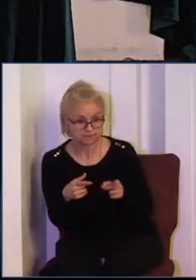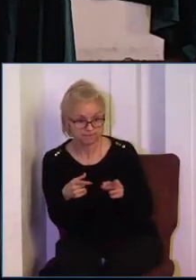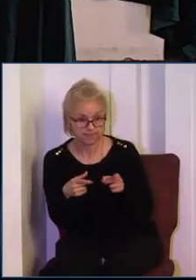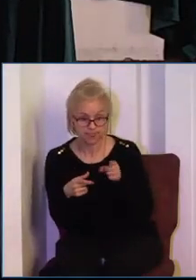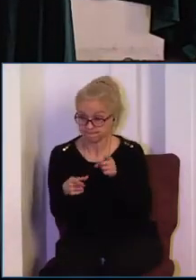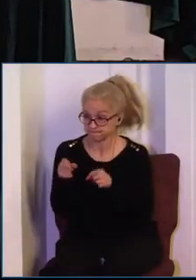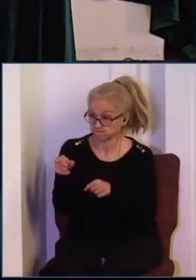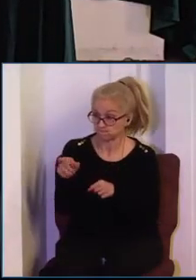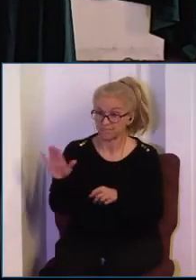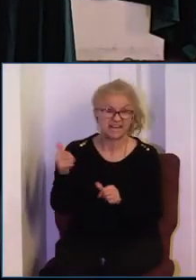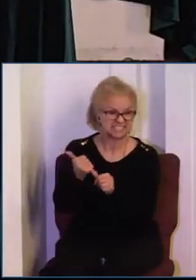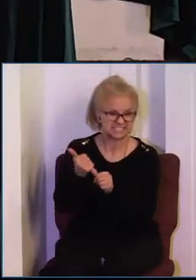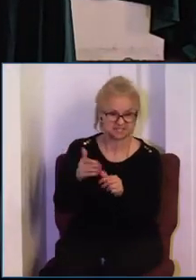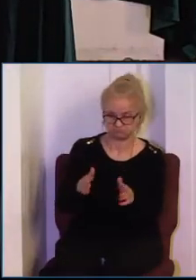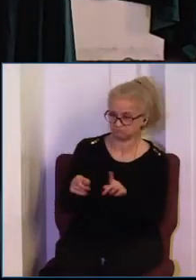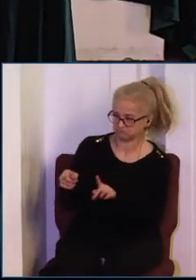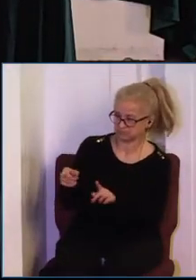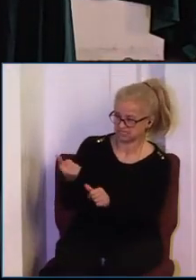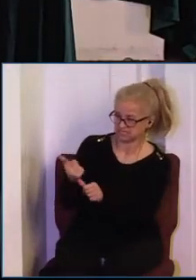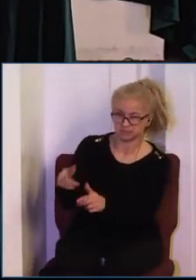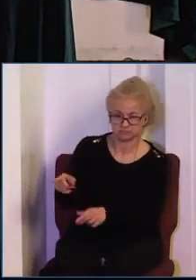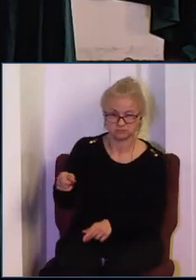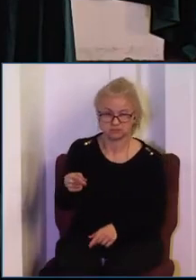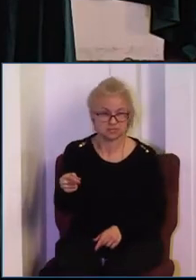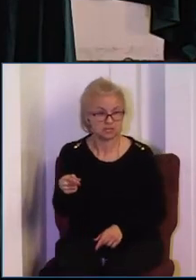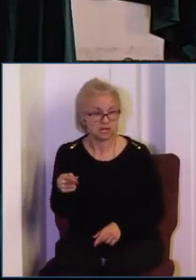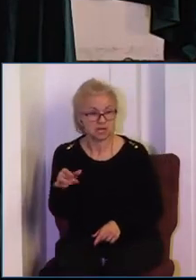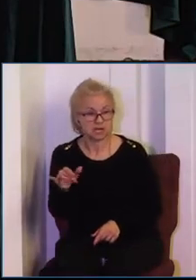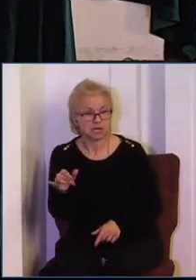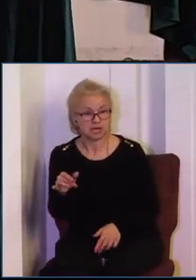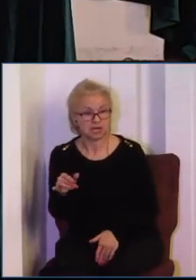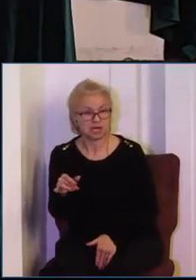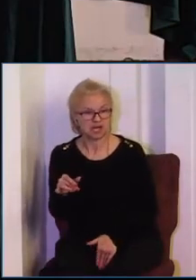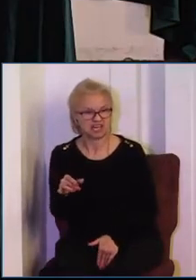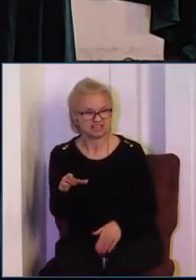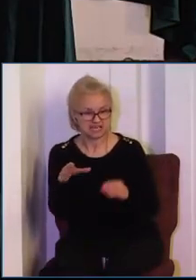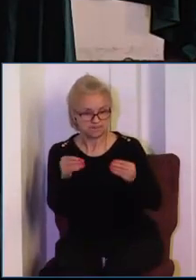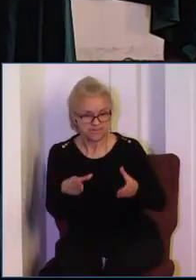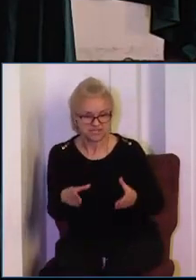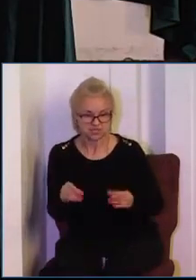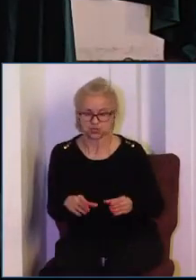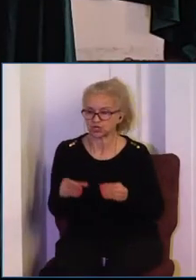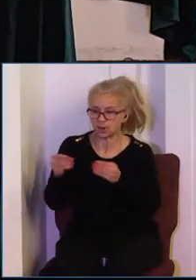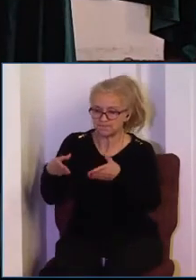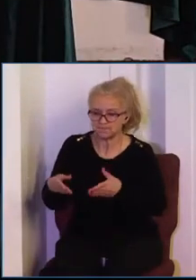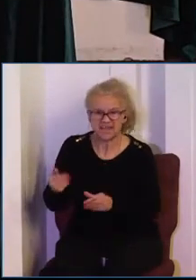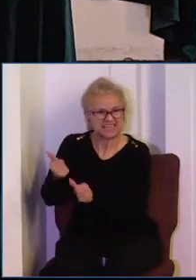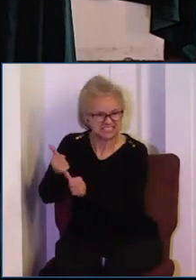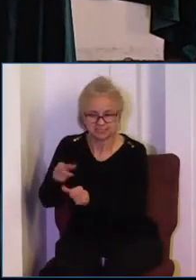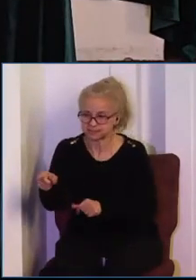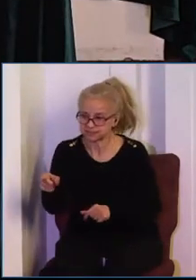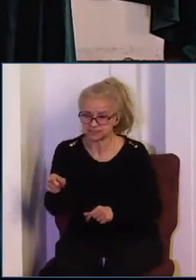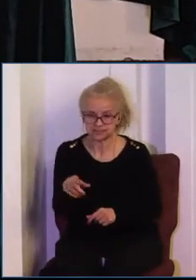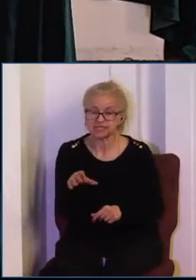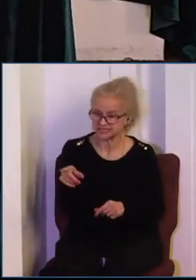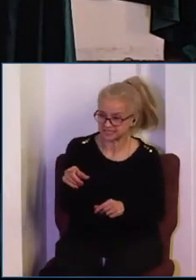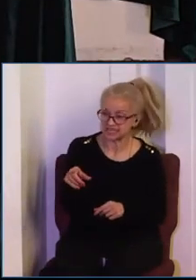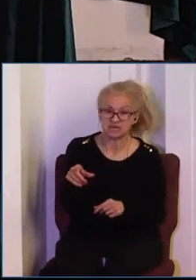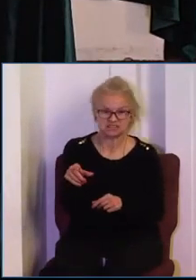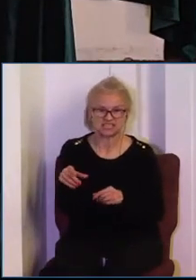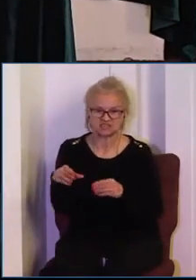he was his assistant. He's the mentor and mentee. Elijah's the mentor. He's the